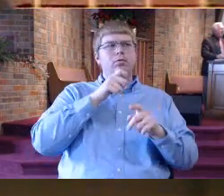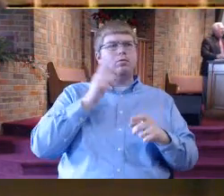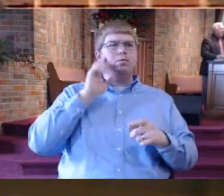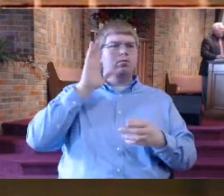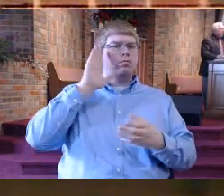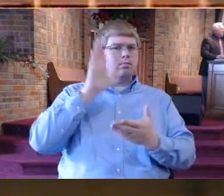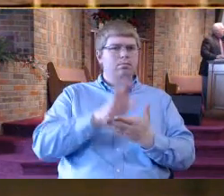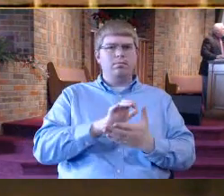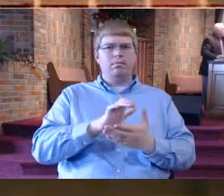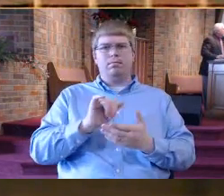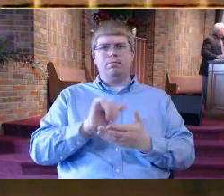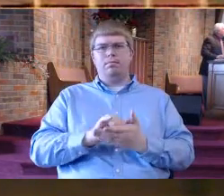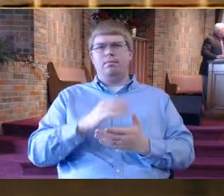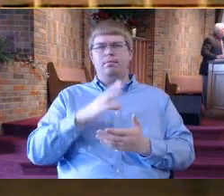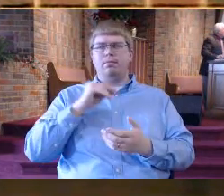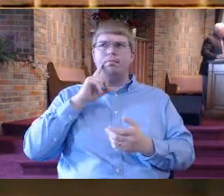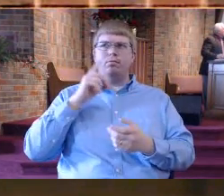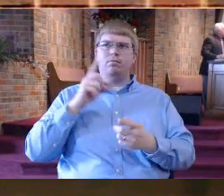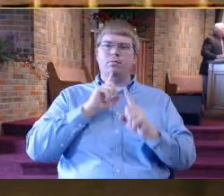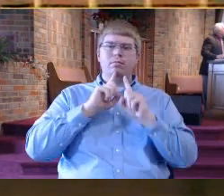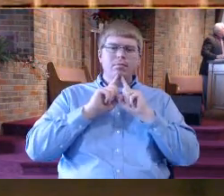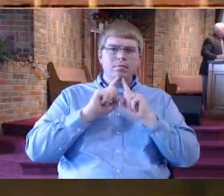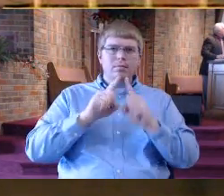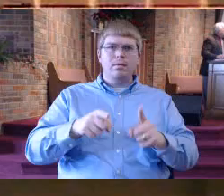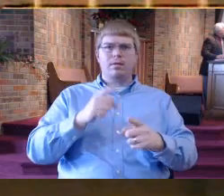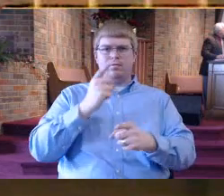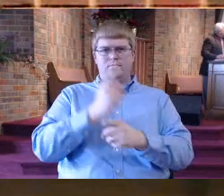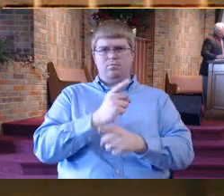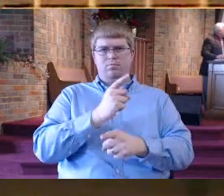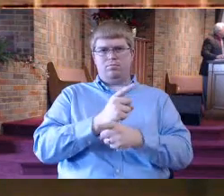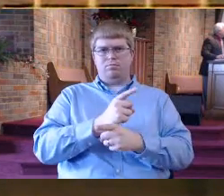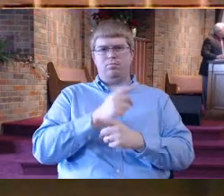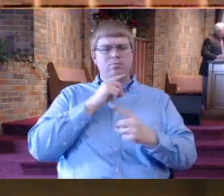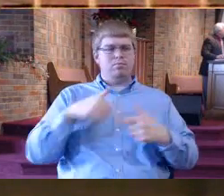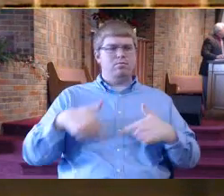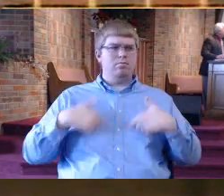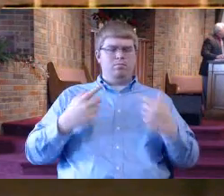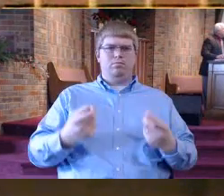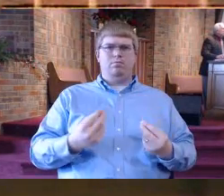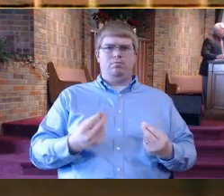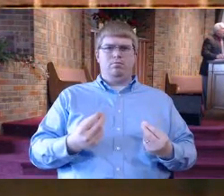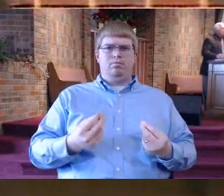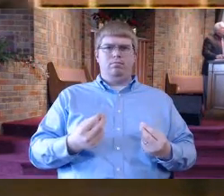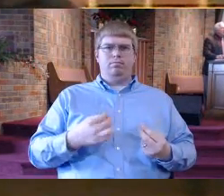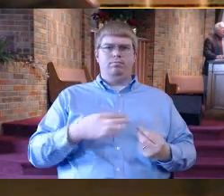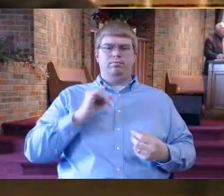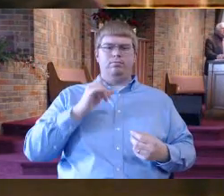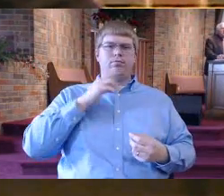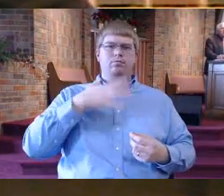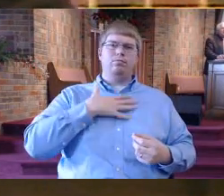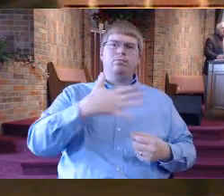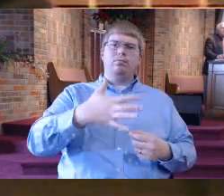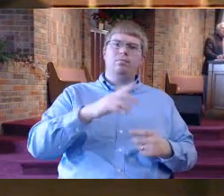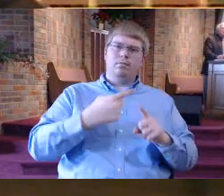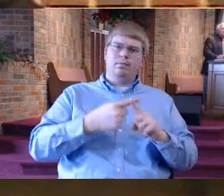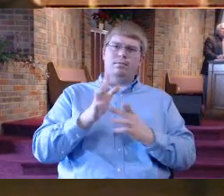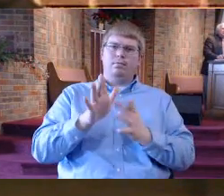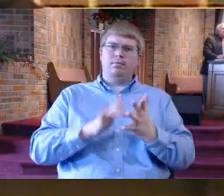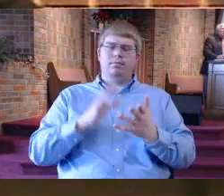obedient faith, would confess the name of Jesus, would change their lives in